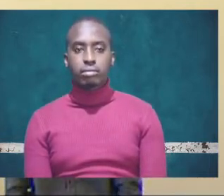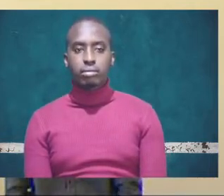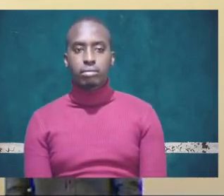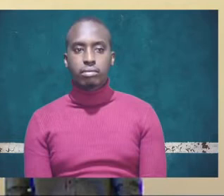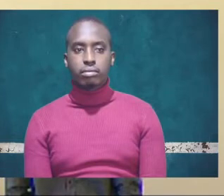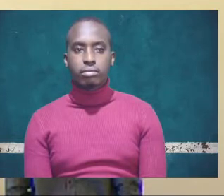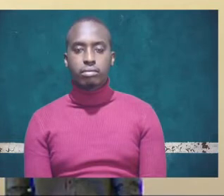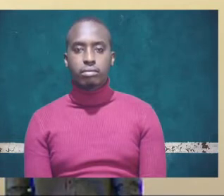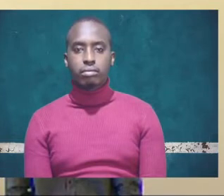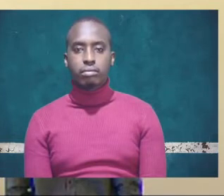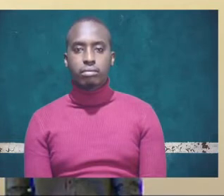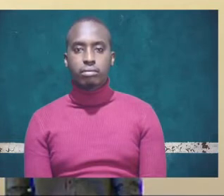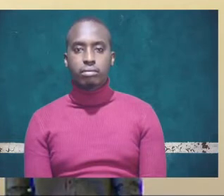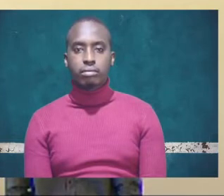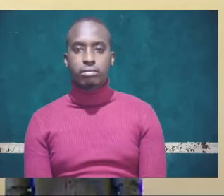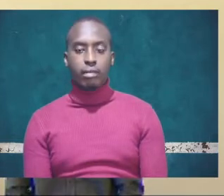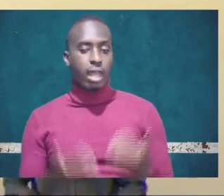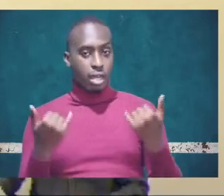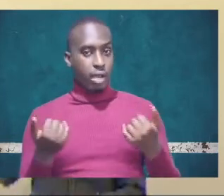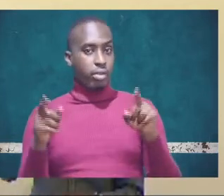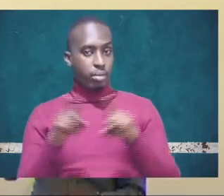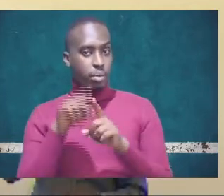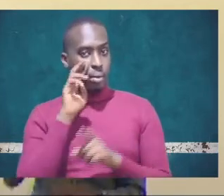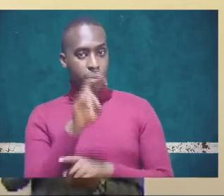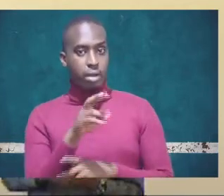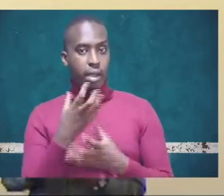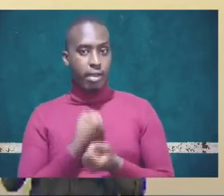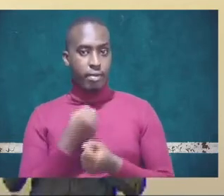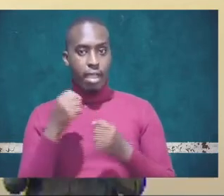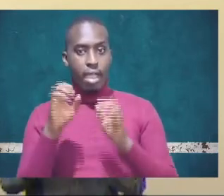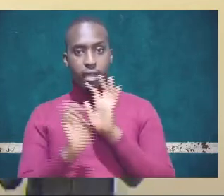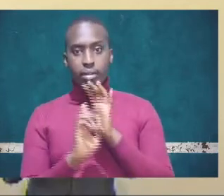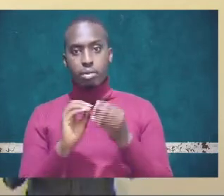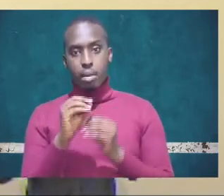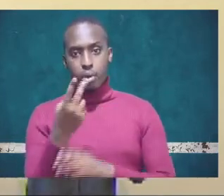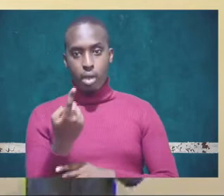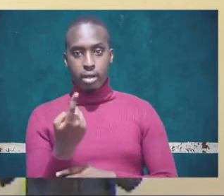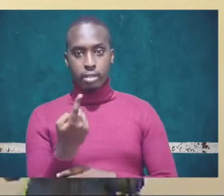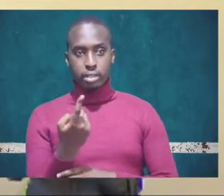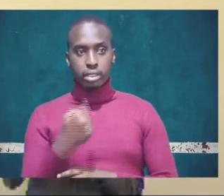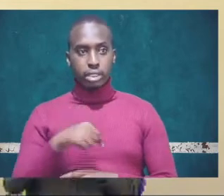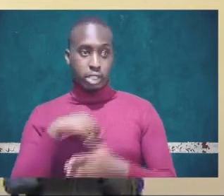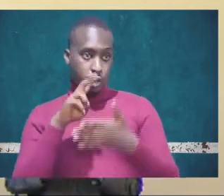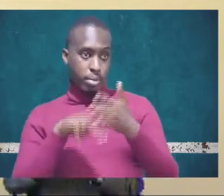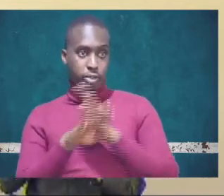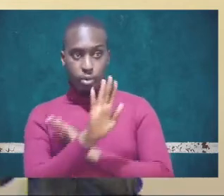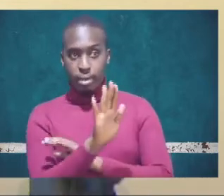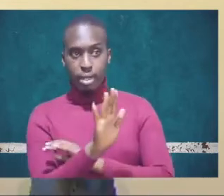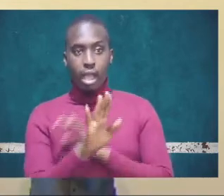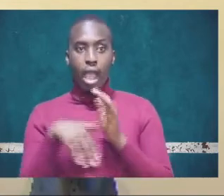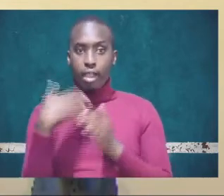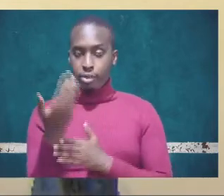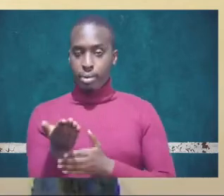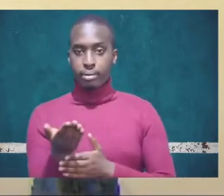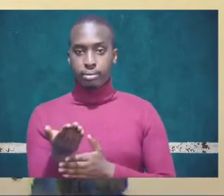Now, as you can see, we have example number 1. I'm going to read it for you, and